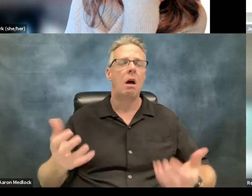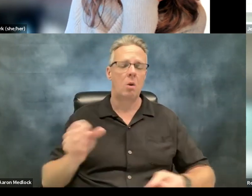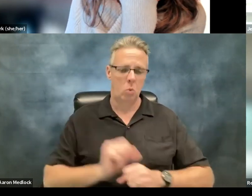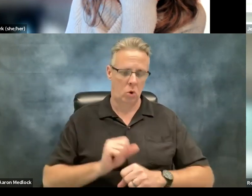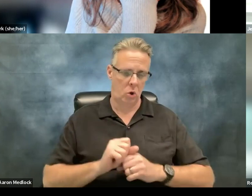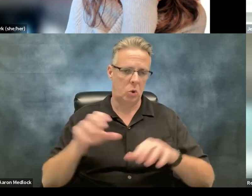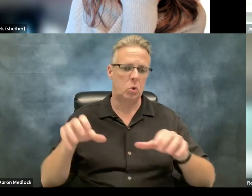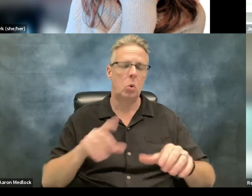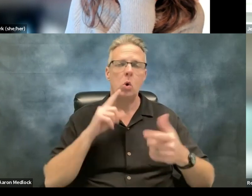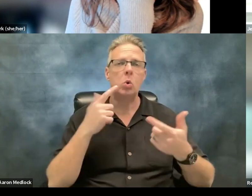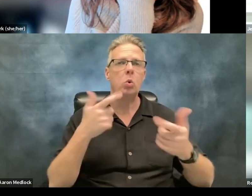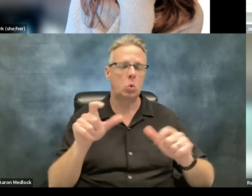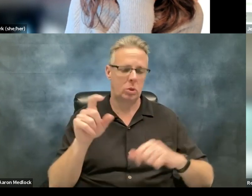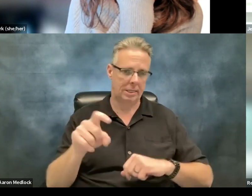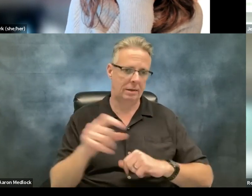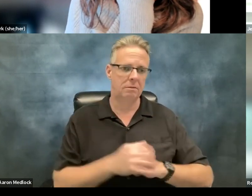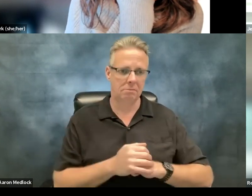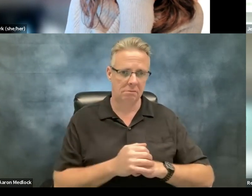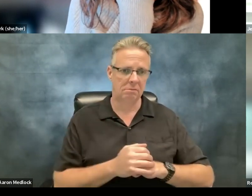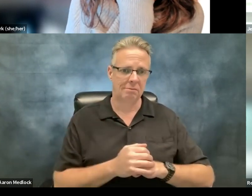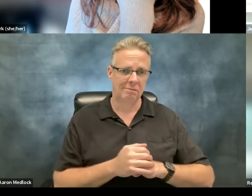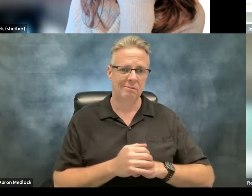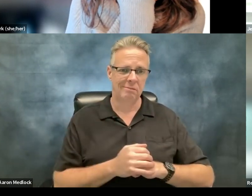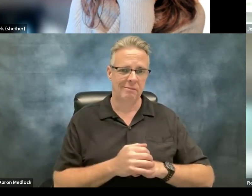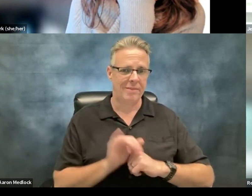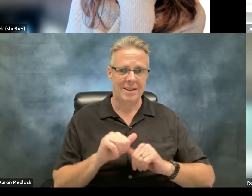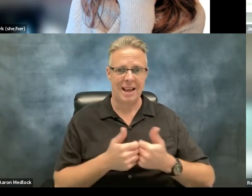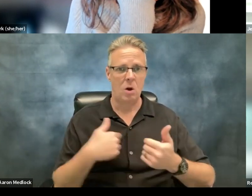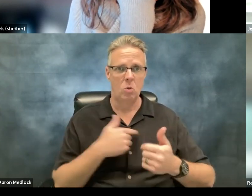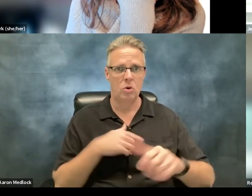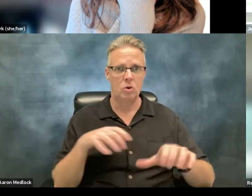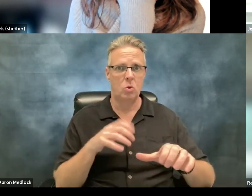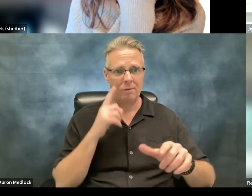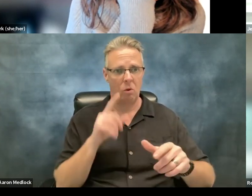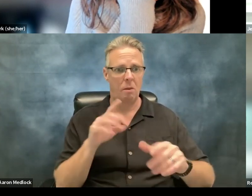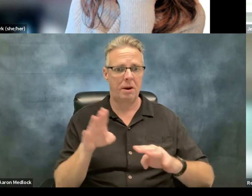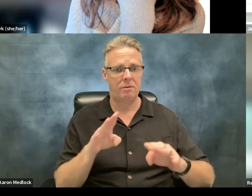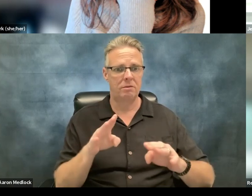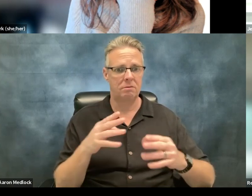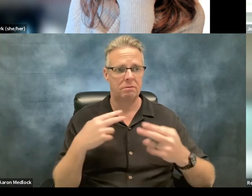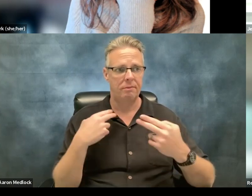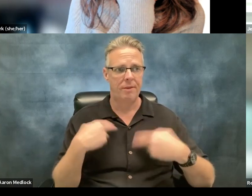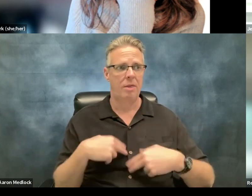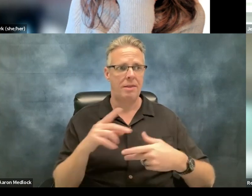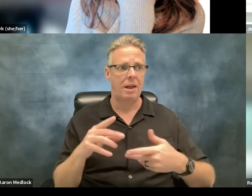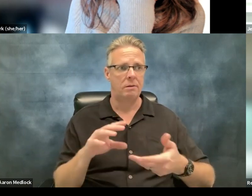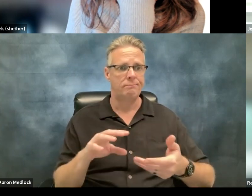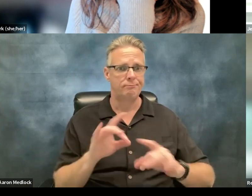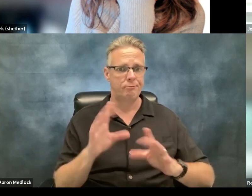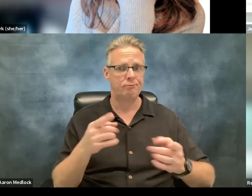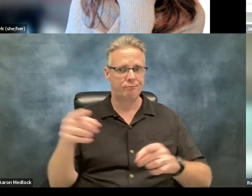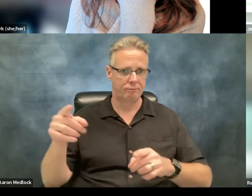of unmet need out there. And this is kind of how we're responding largely to behavioral health crisis, because we don't have,